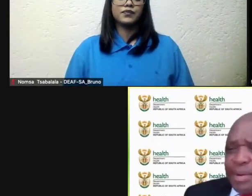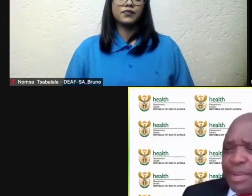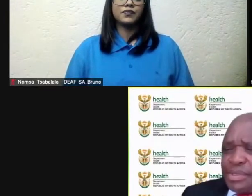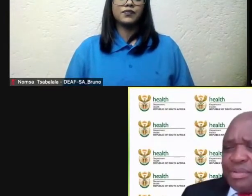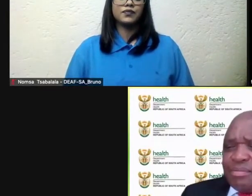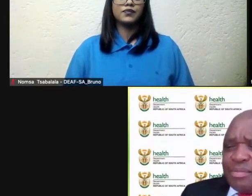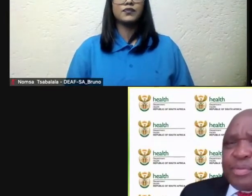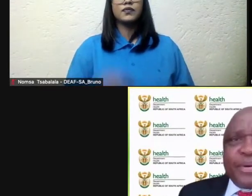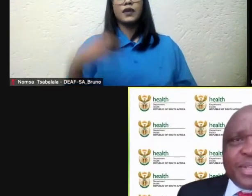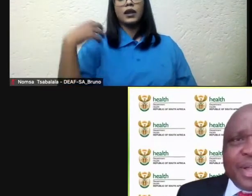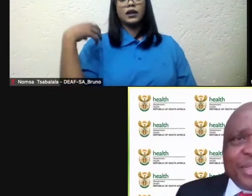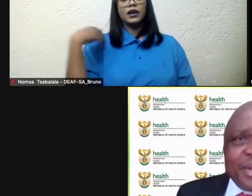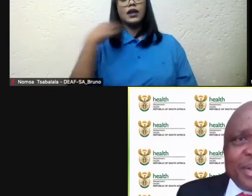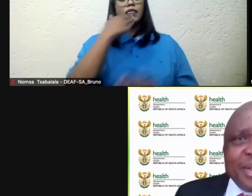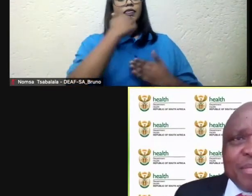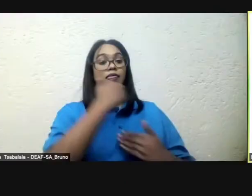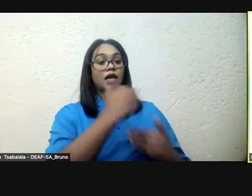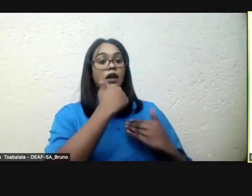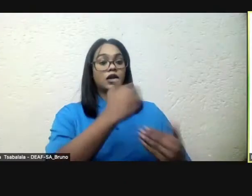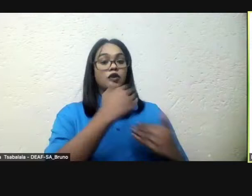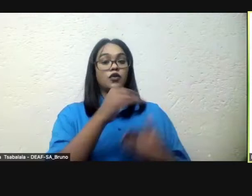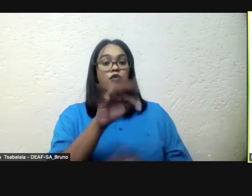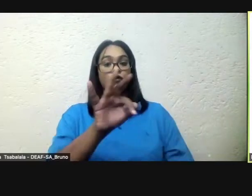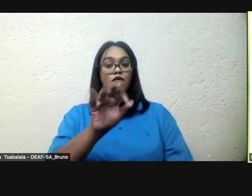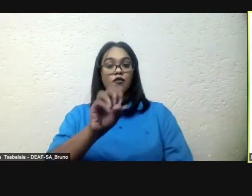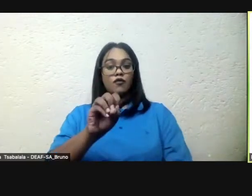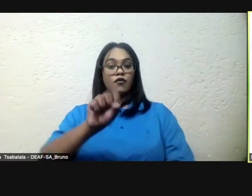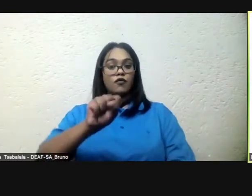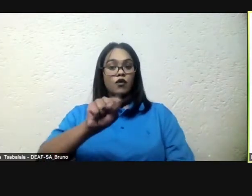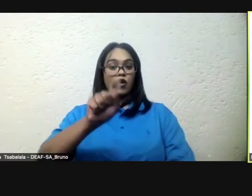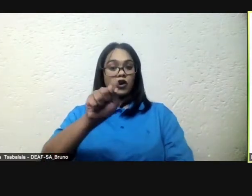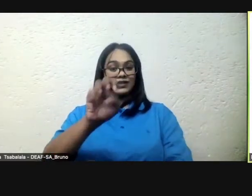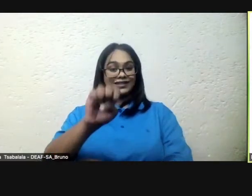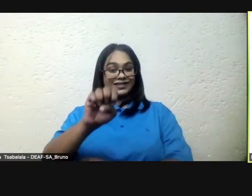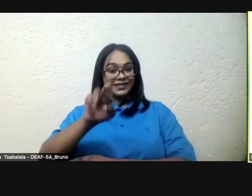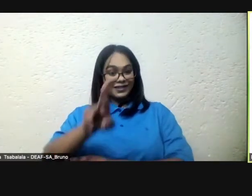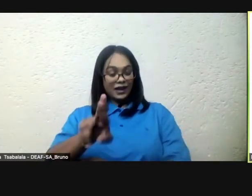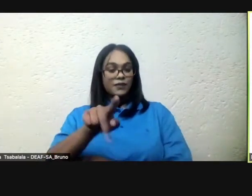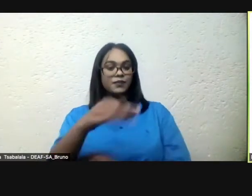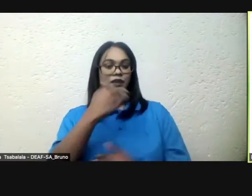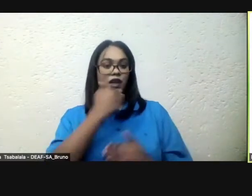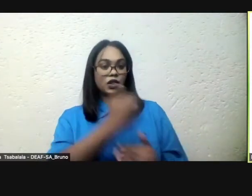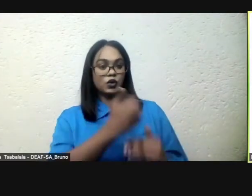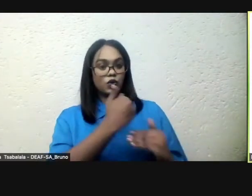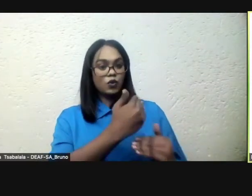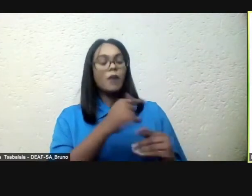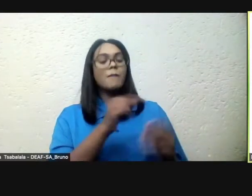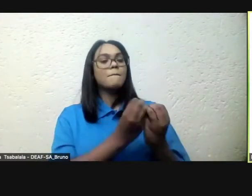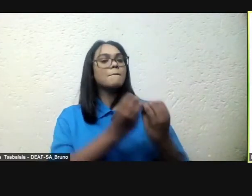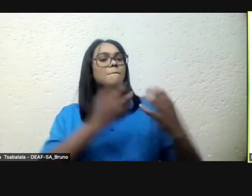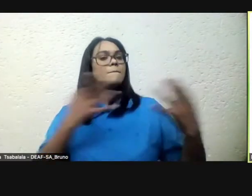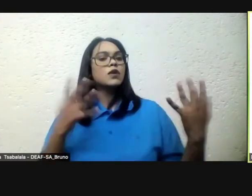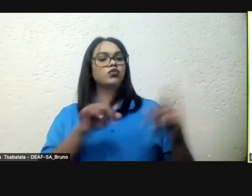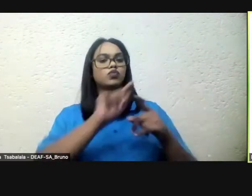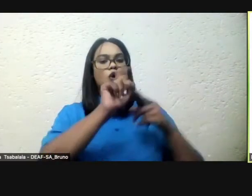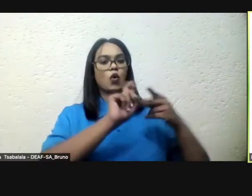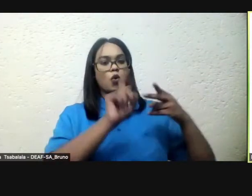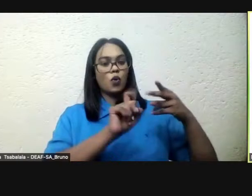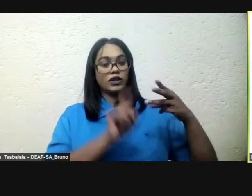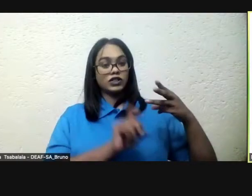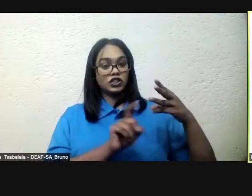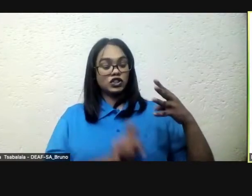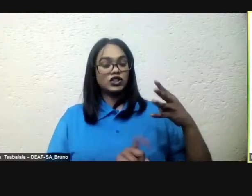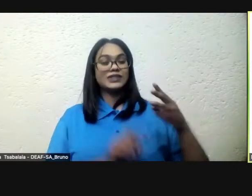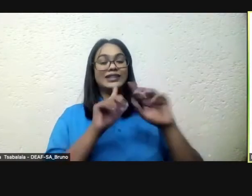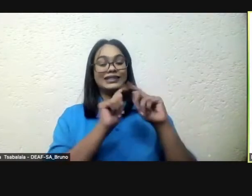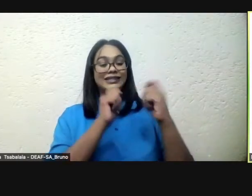Well, thank you very much, Foster. I think most of the questions, our team from the